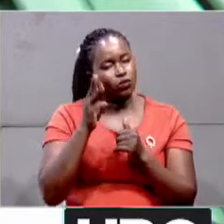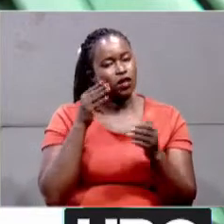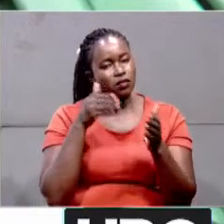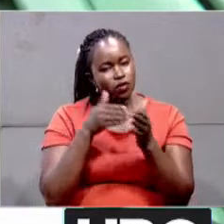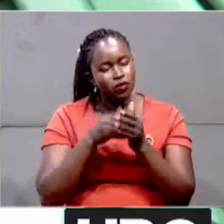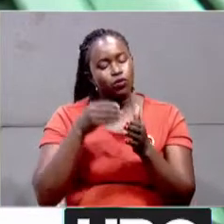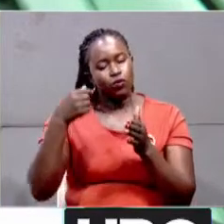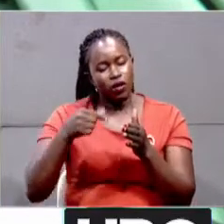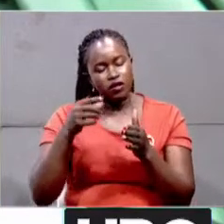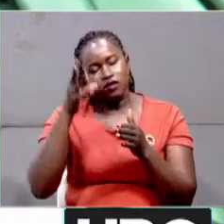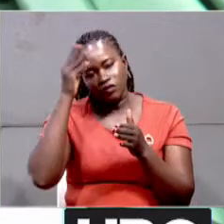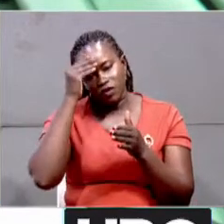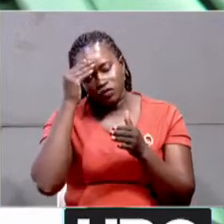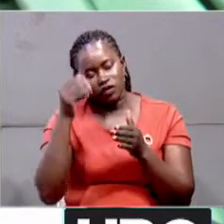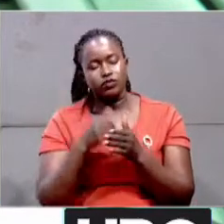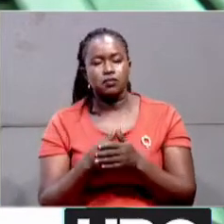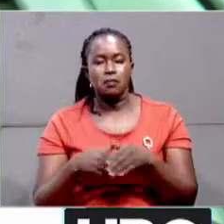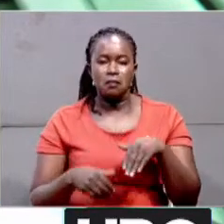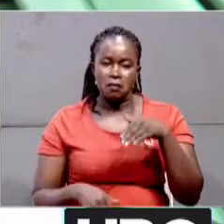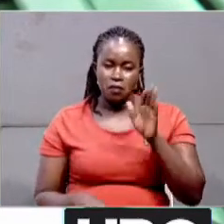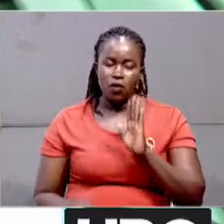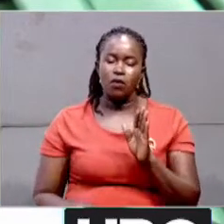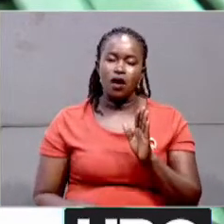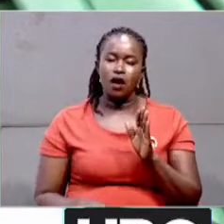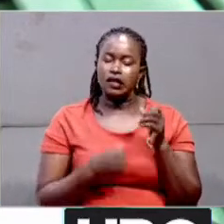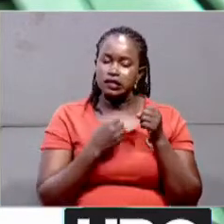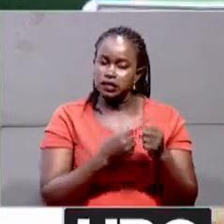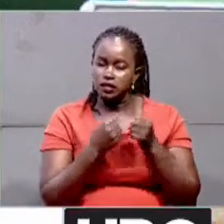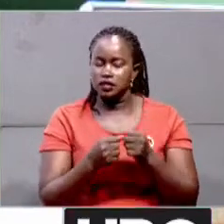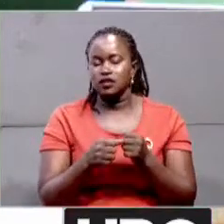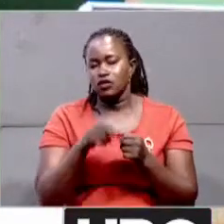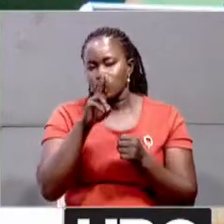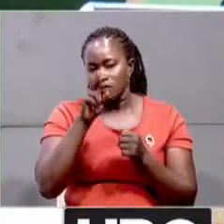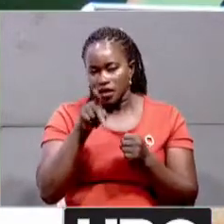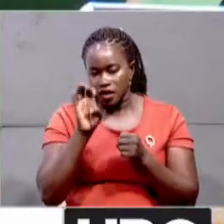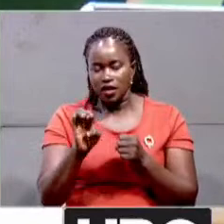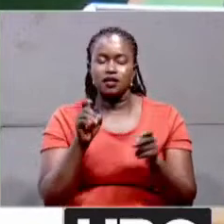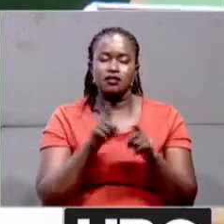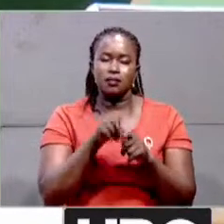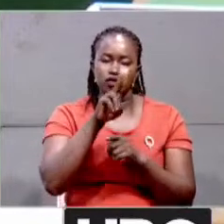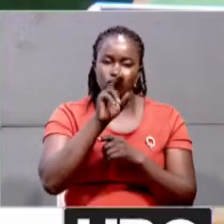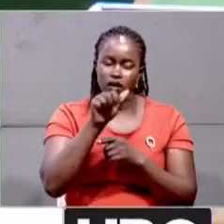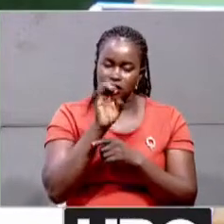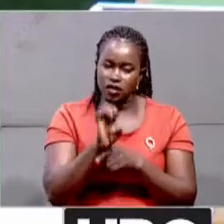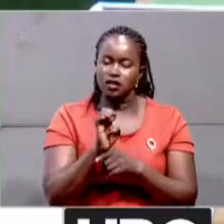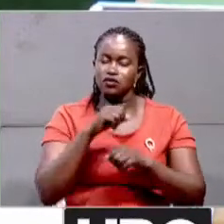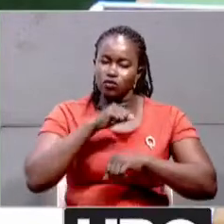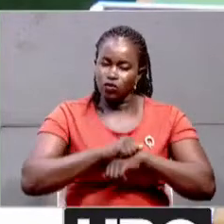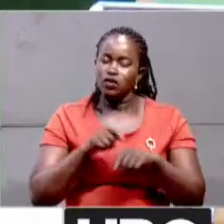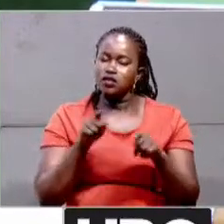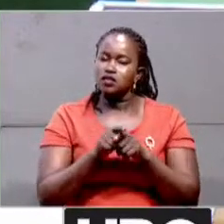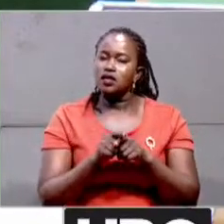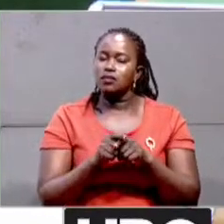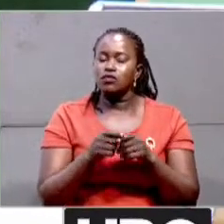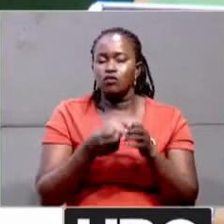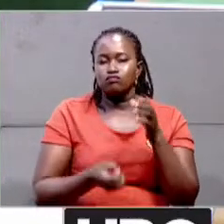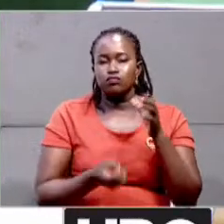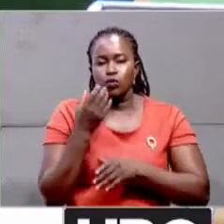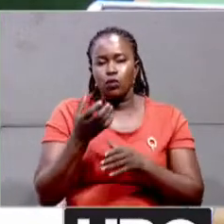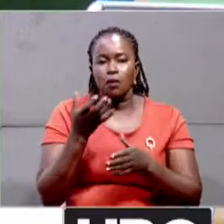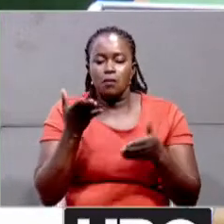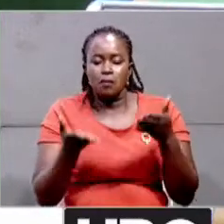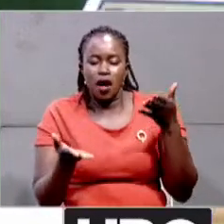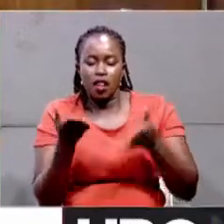quality of education, especially in the already struggling UPE and USE schools, and also create an imbalance in